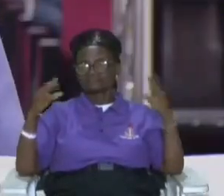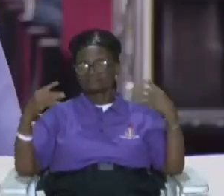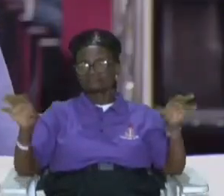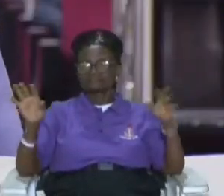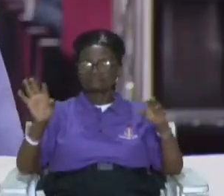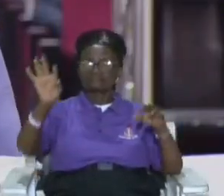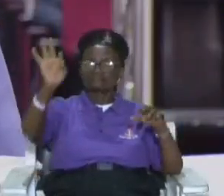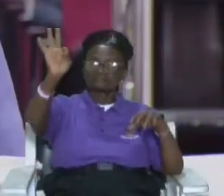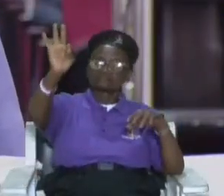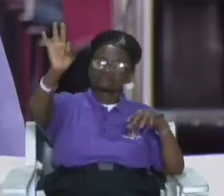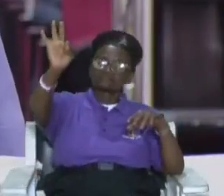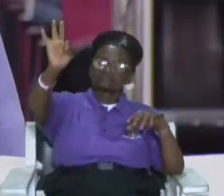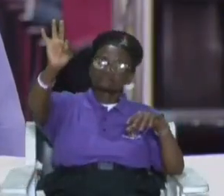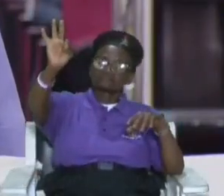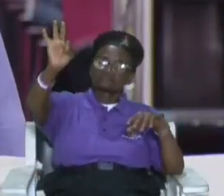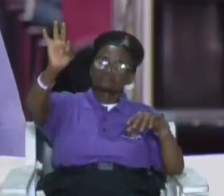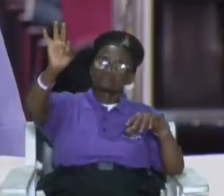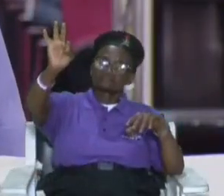Nine.